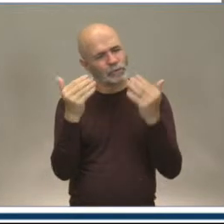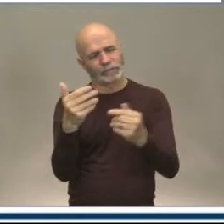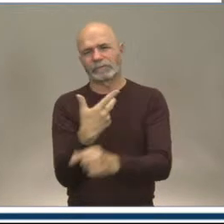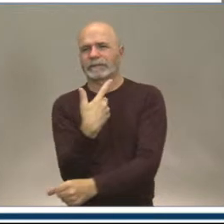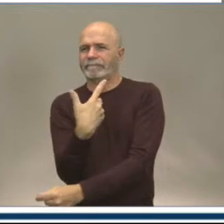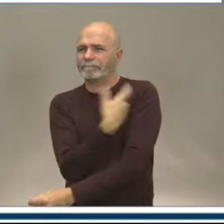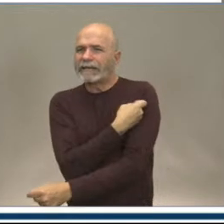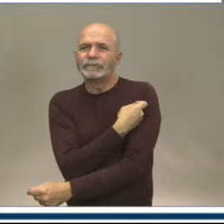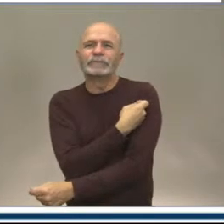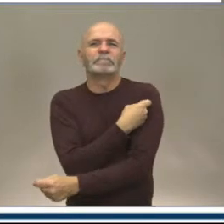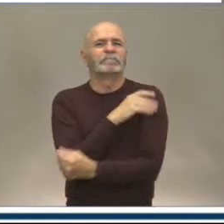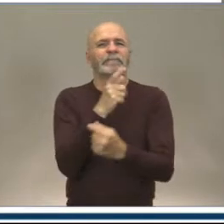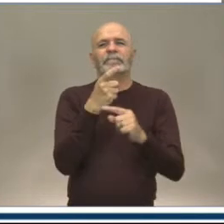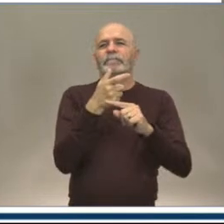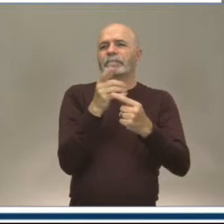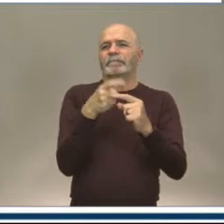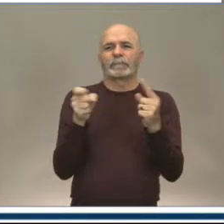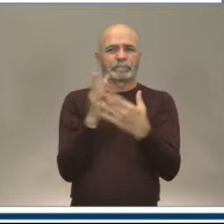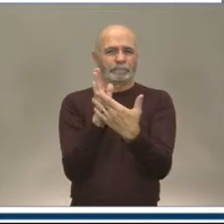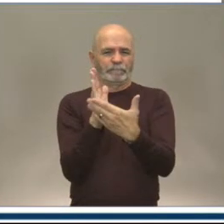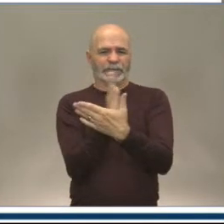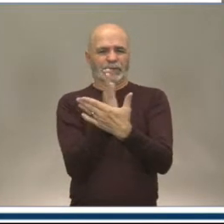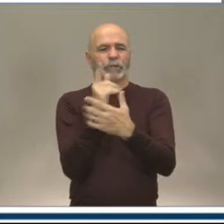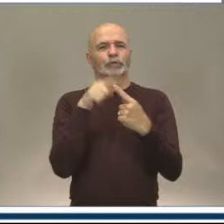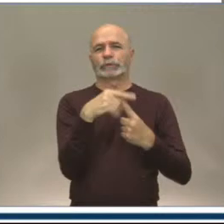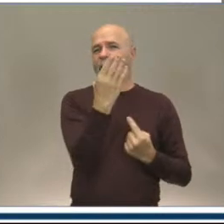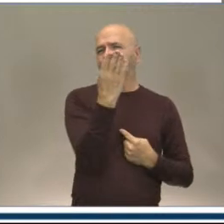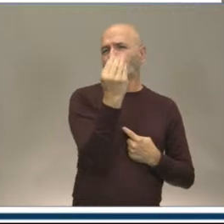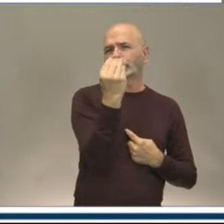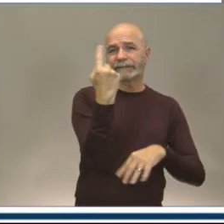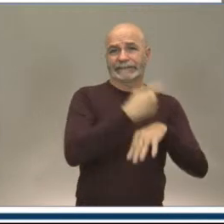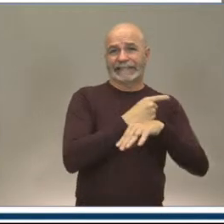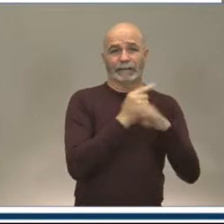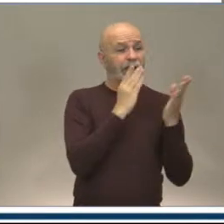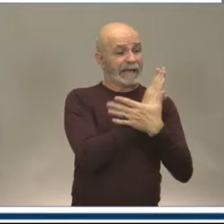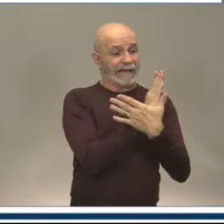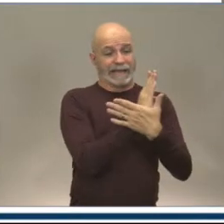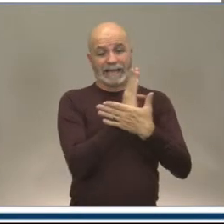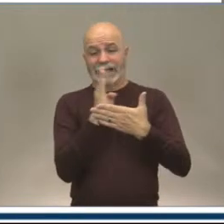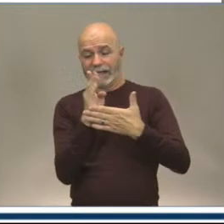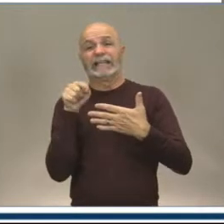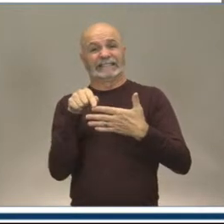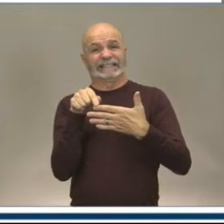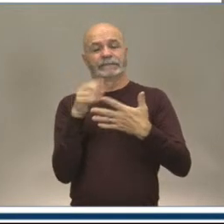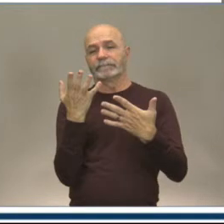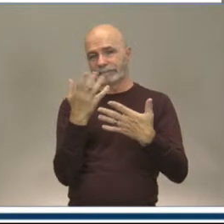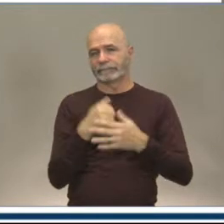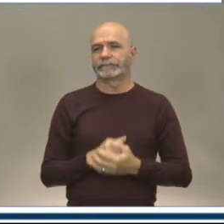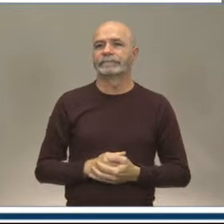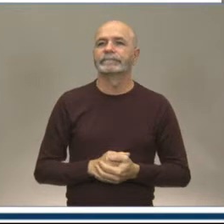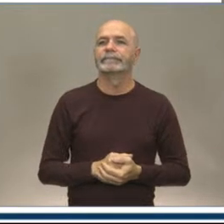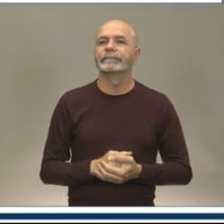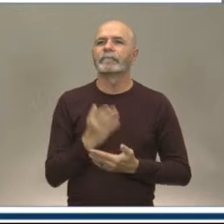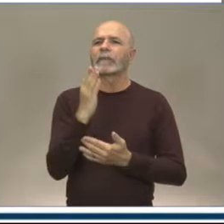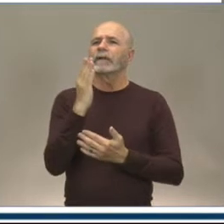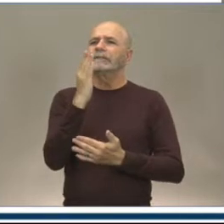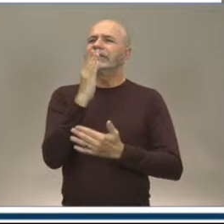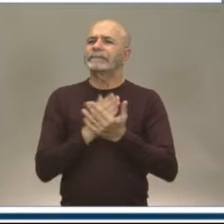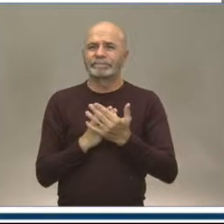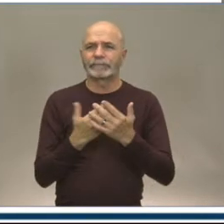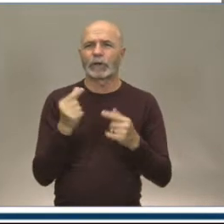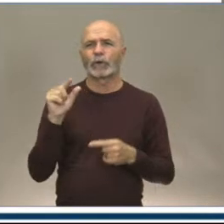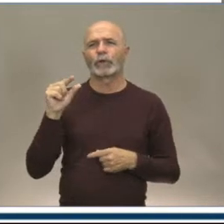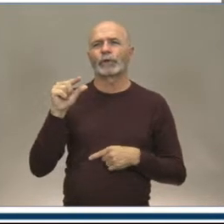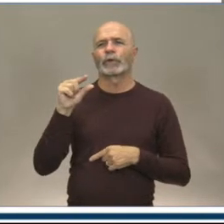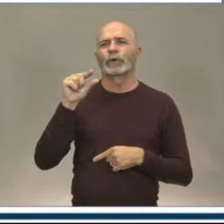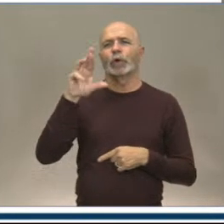or closer than 14 days apart. I emphasize this point because we are hearing that some grade 7 and 8 youth